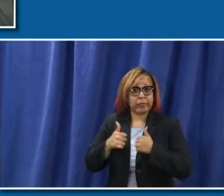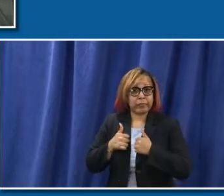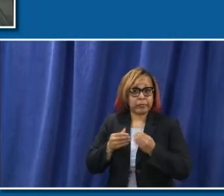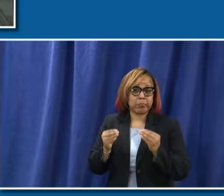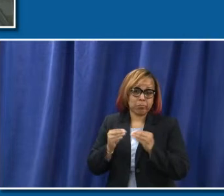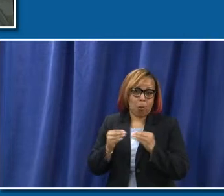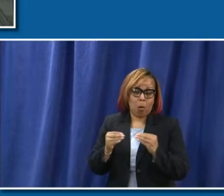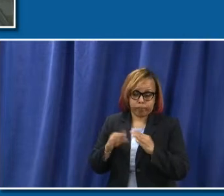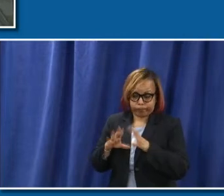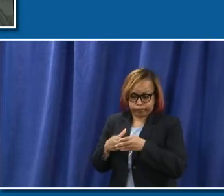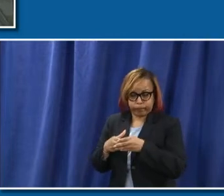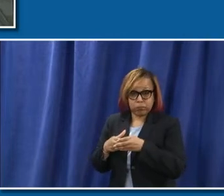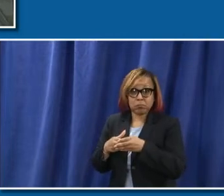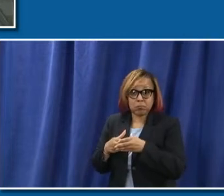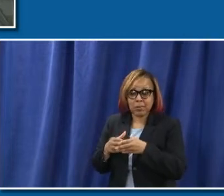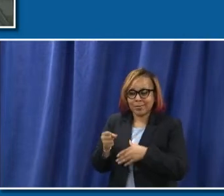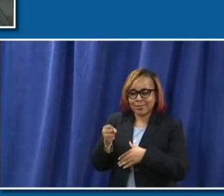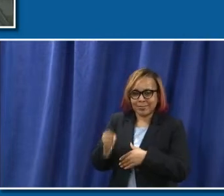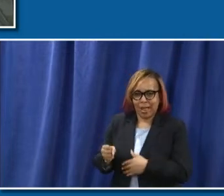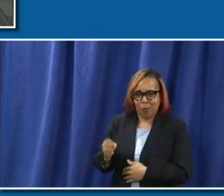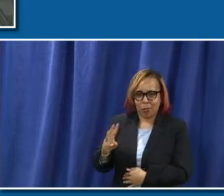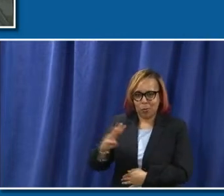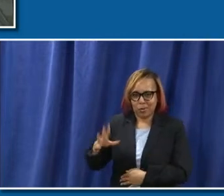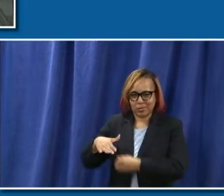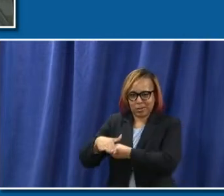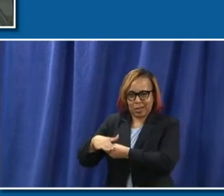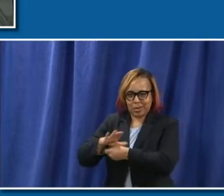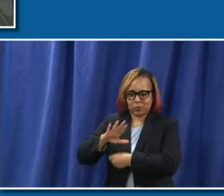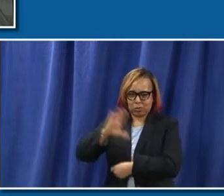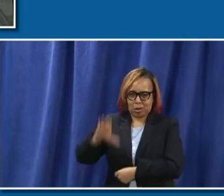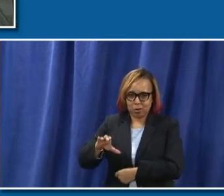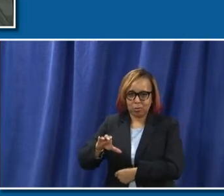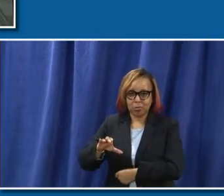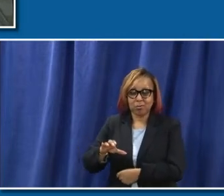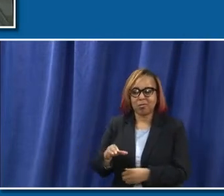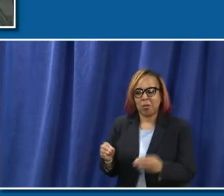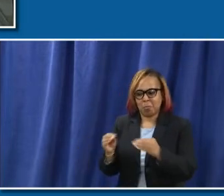more concentrated on the south and west sides of Chicago, and there is more